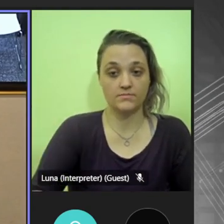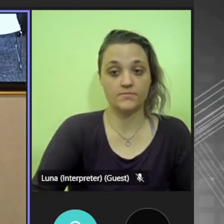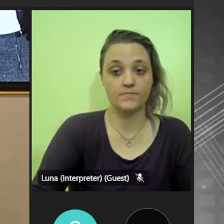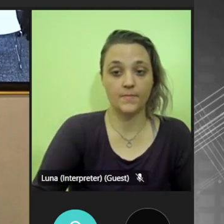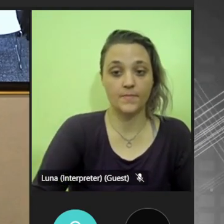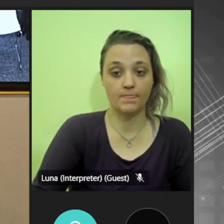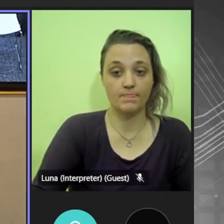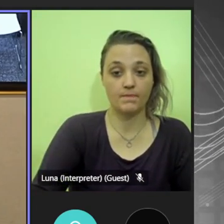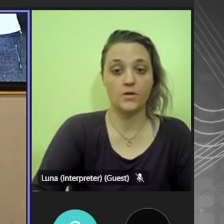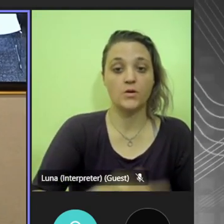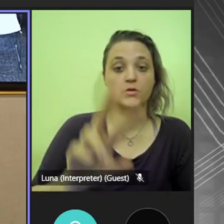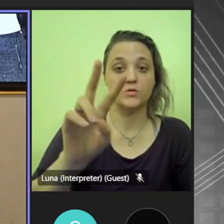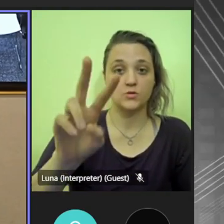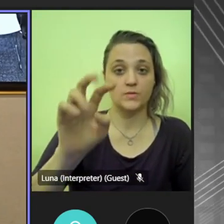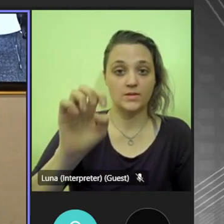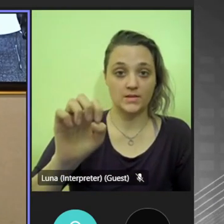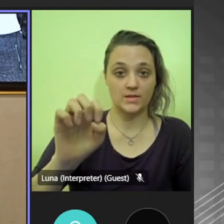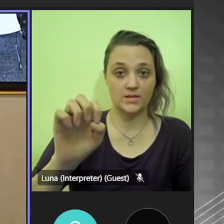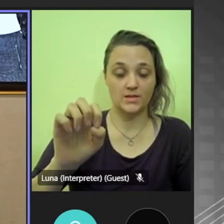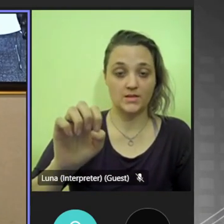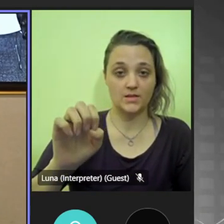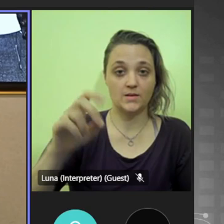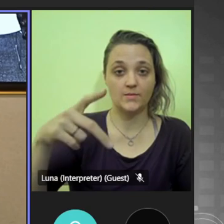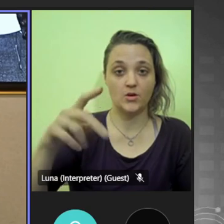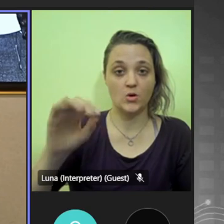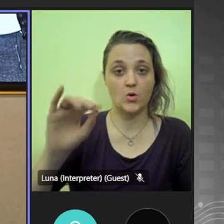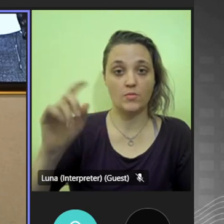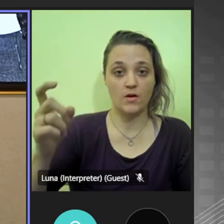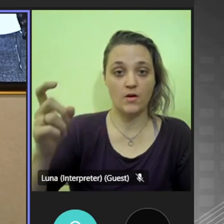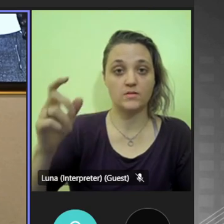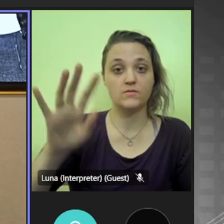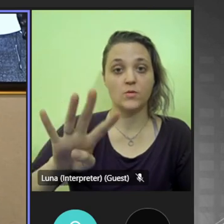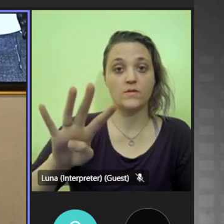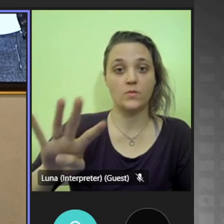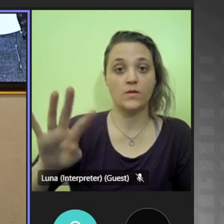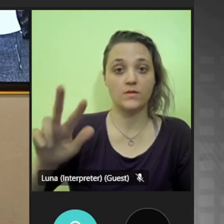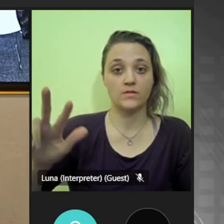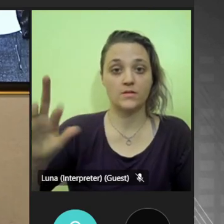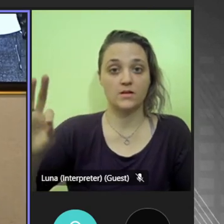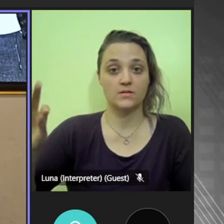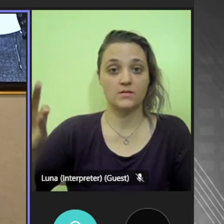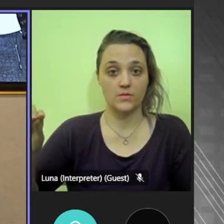S.E.C.T. 2E, P.O. Box